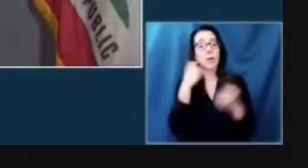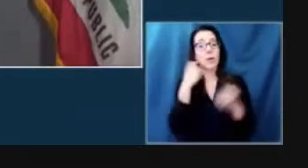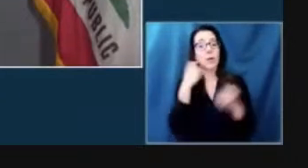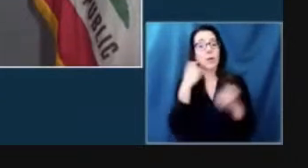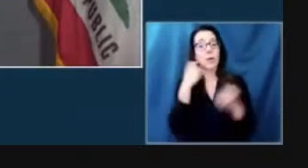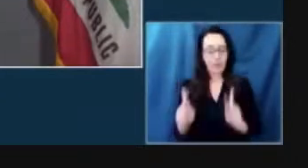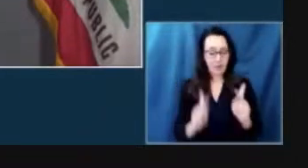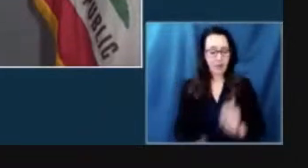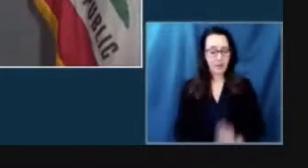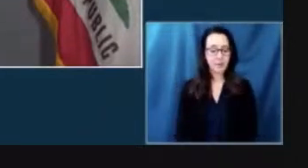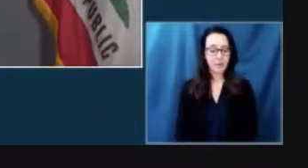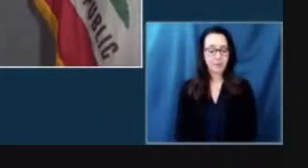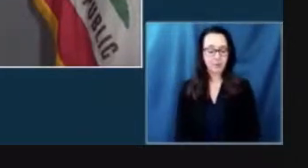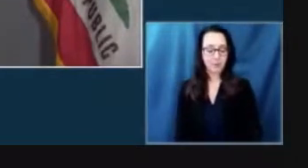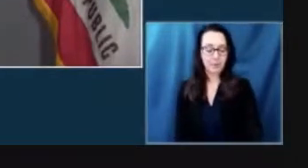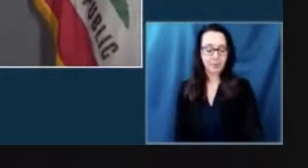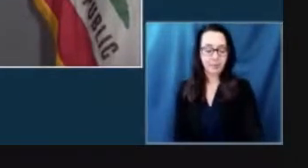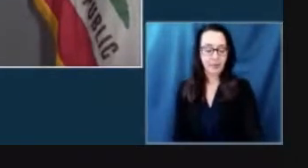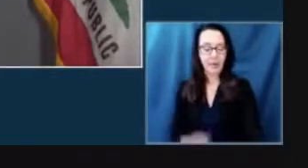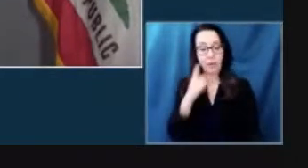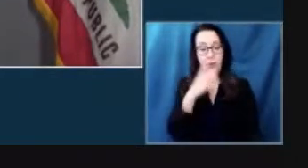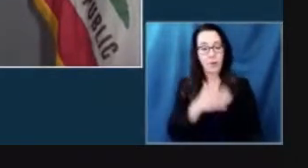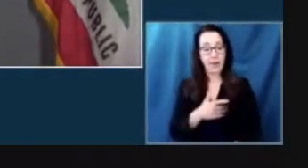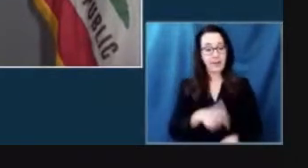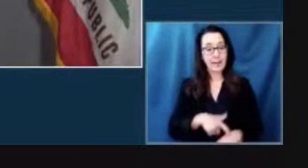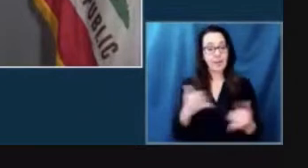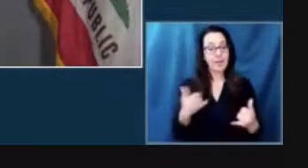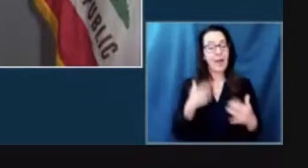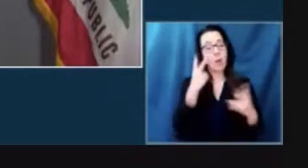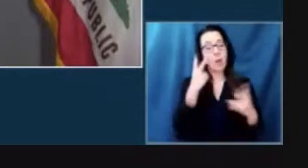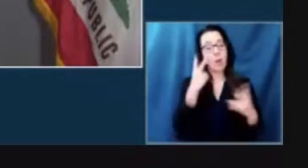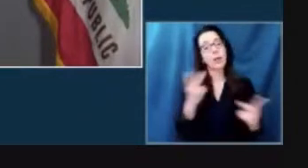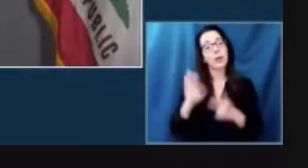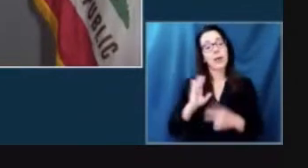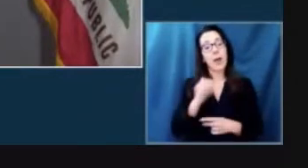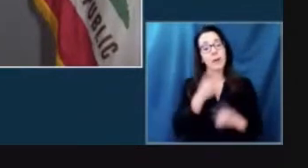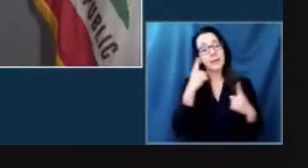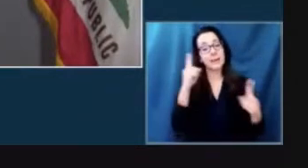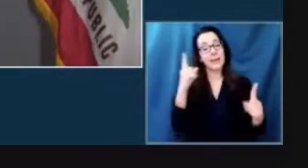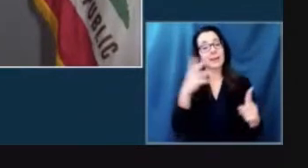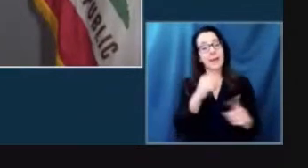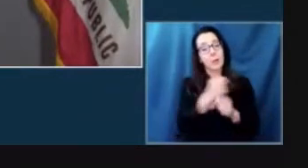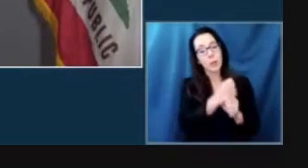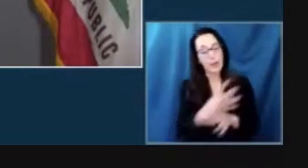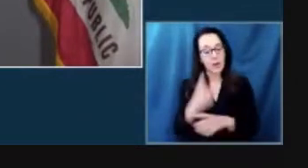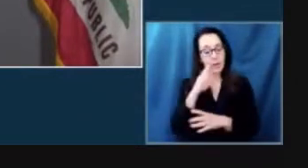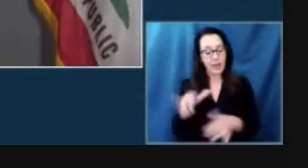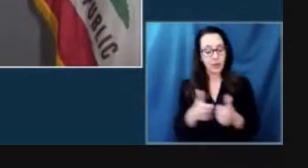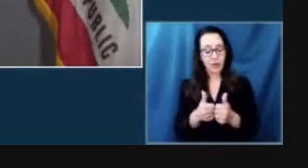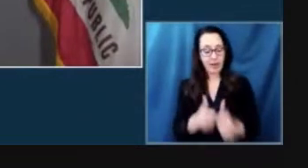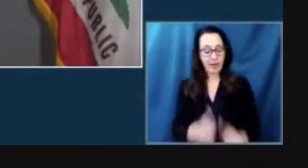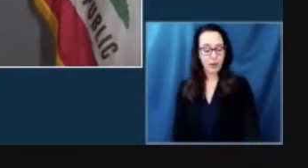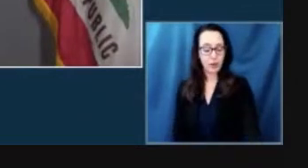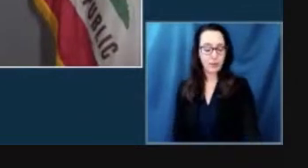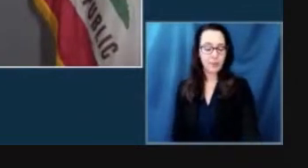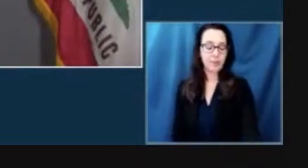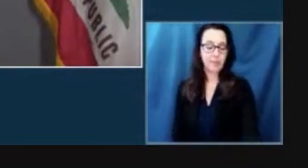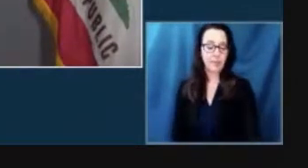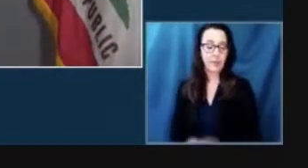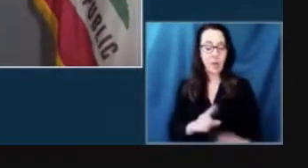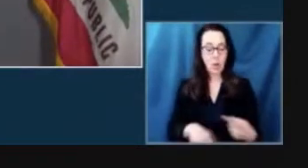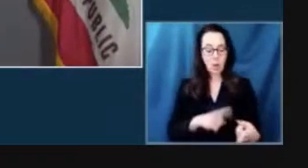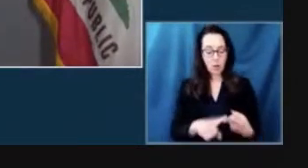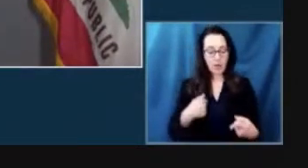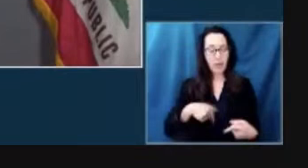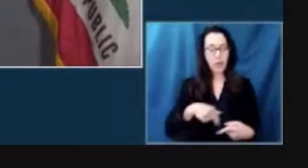today, I want to take a moment to reflect on our successes and prepare for that challenge. When we're at a voter's door or have them